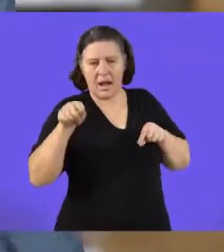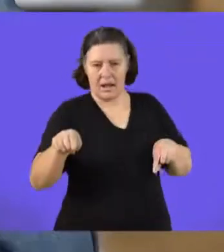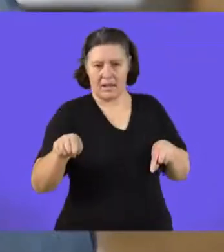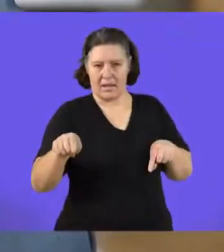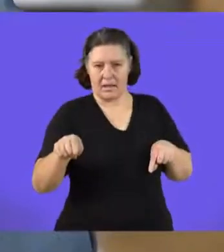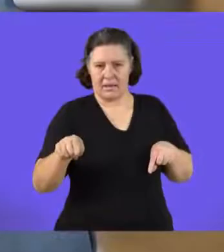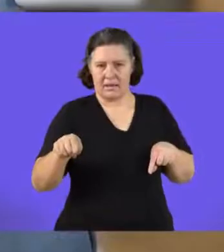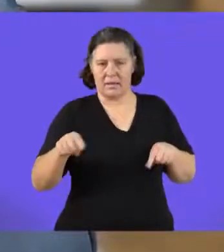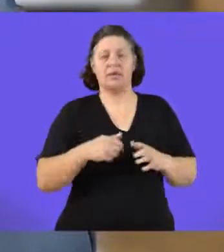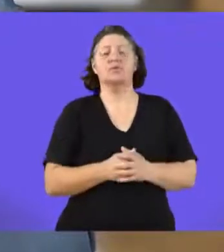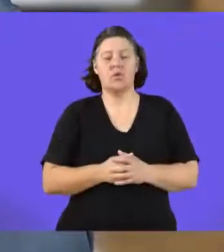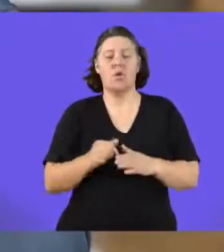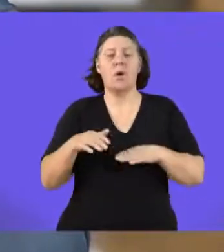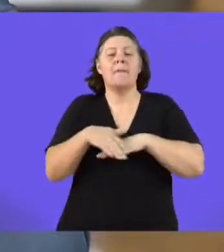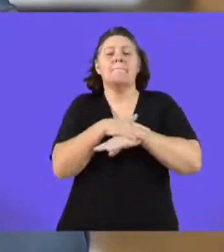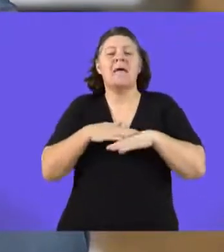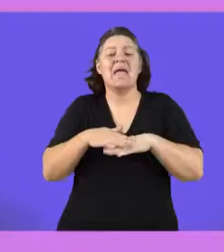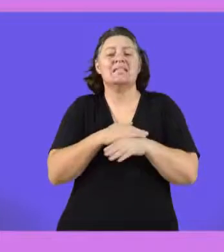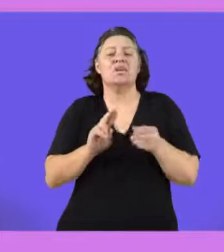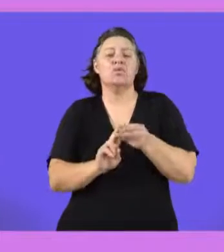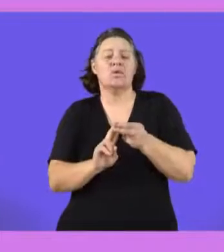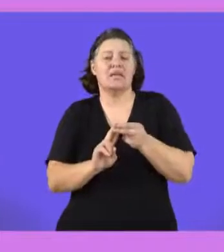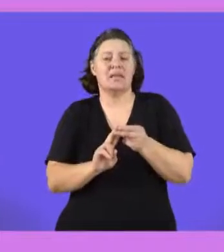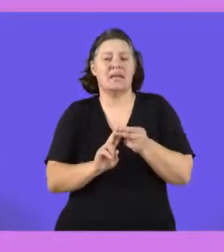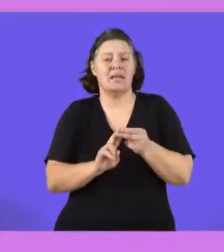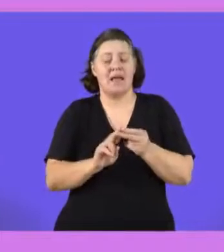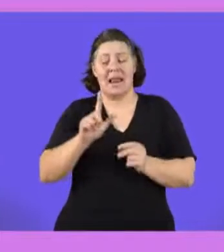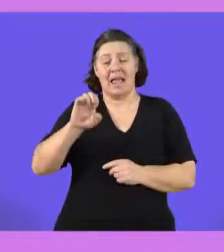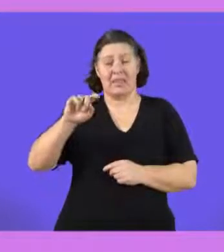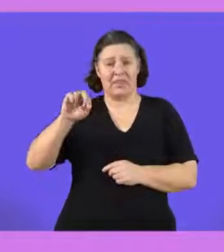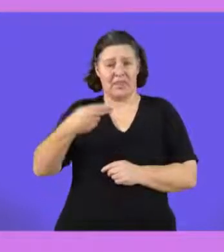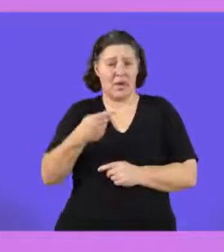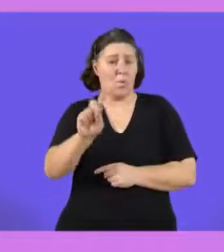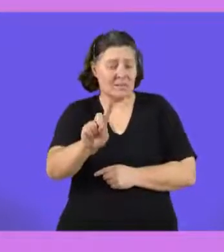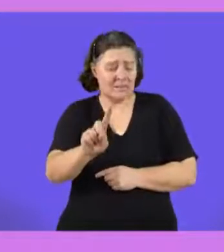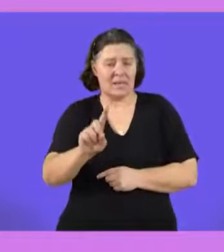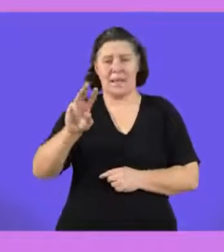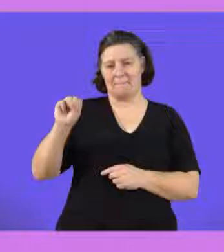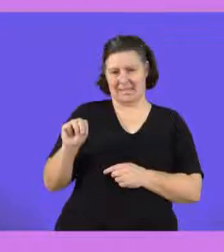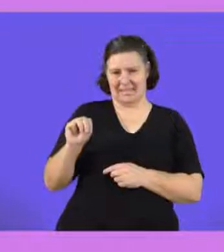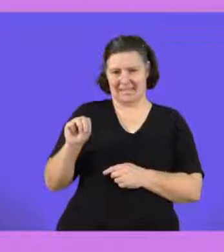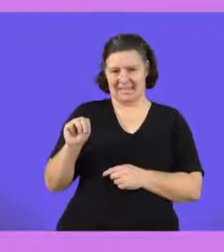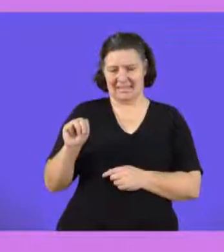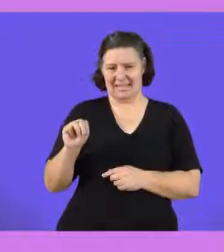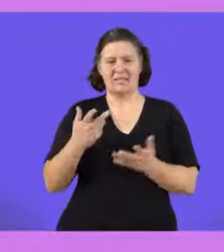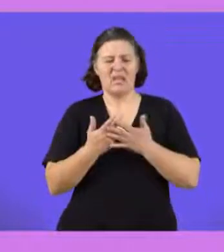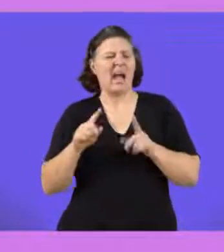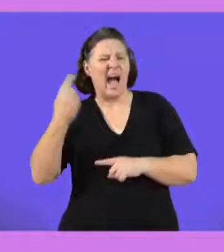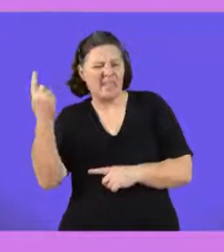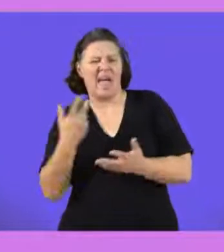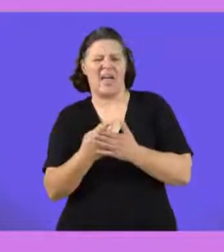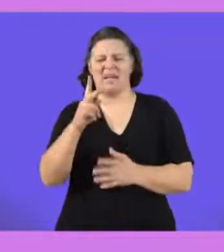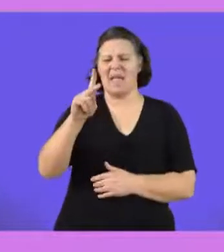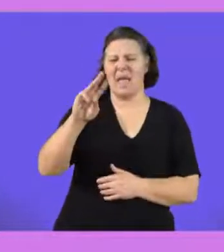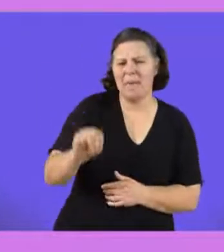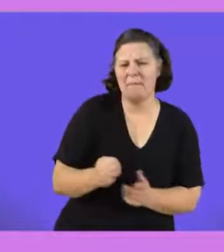to the next point. What else is important? The basic unit of length is meters. Obviously, we know we have other units as